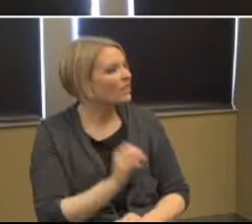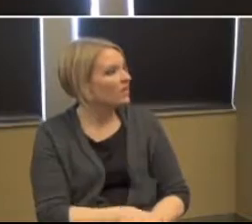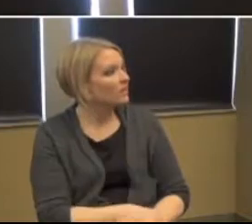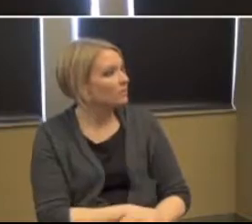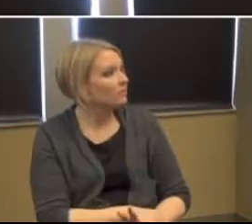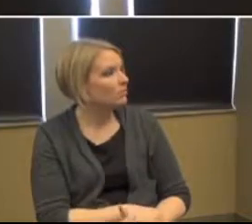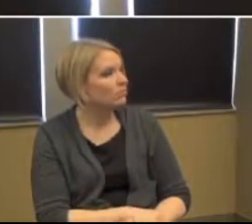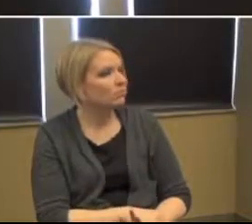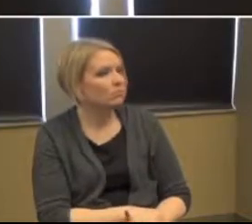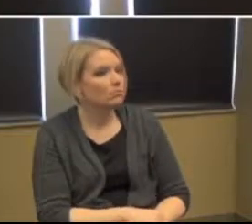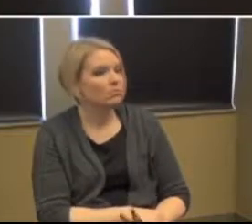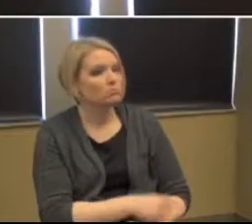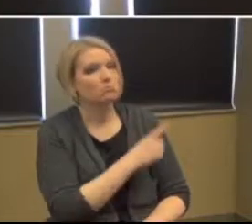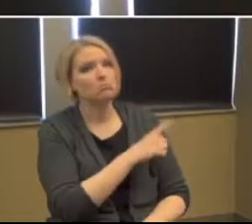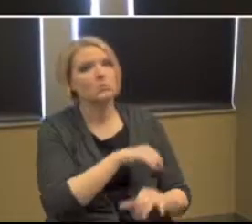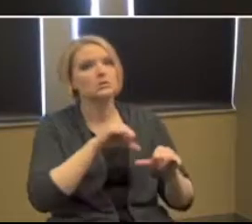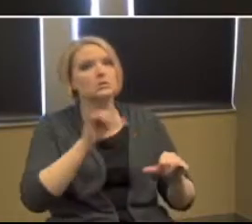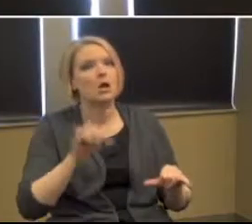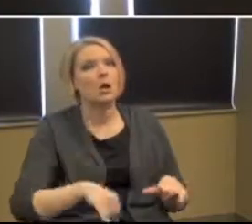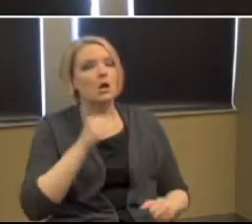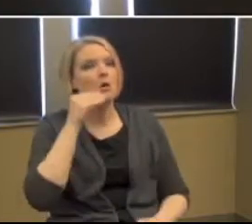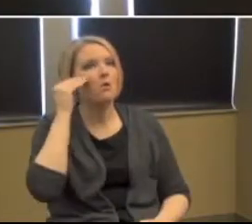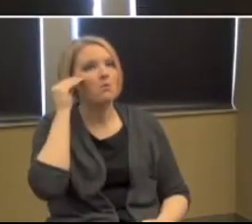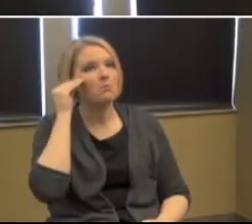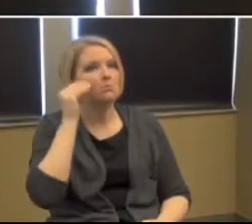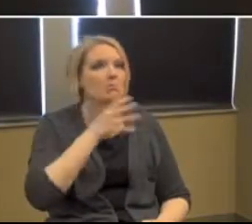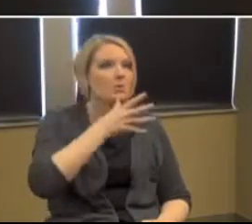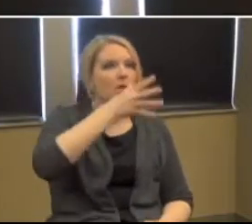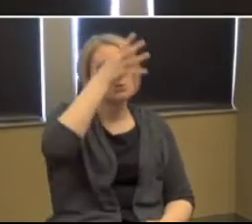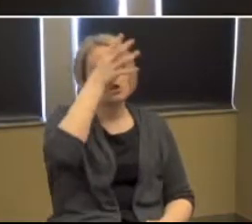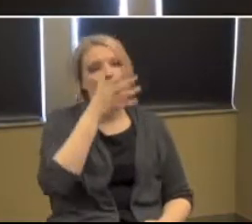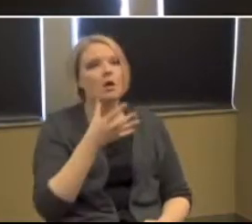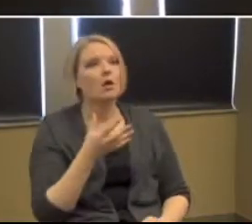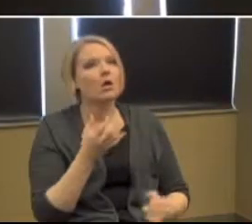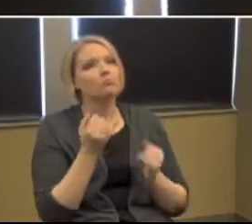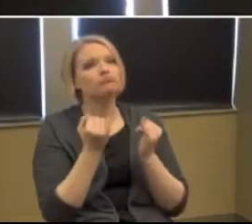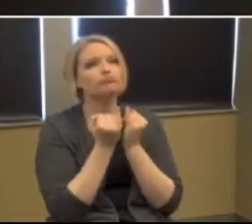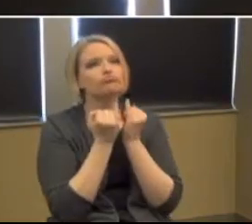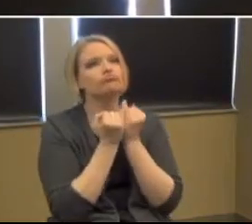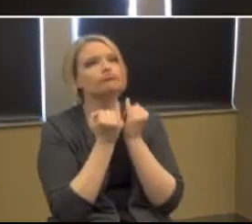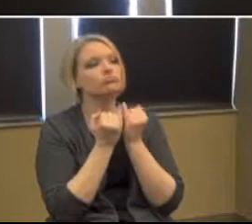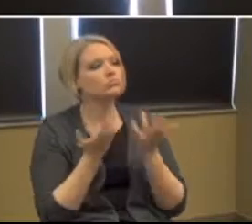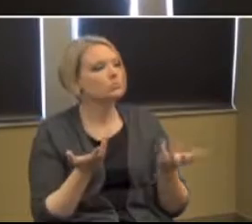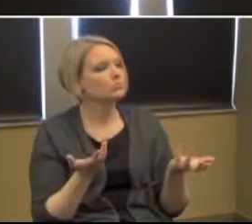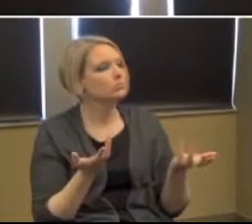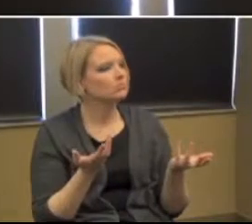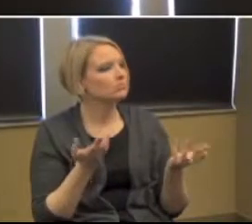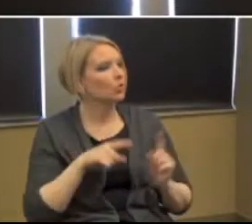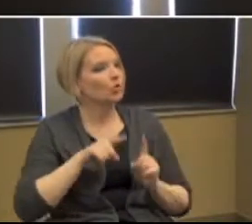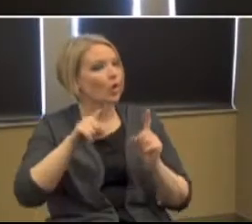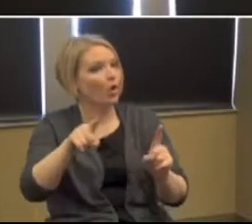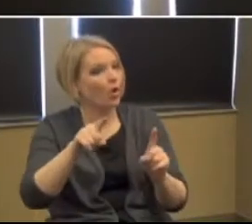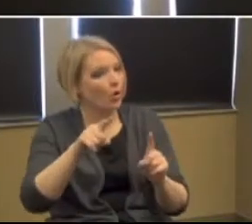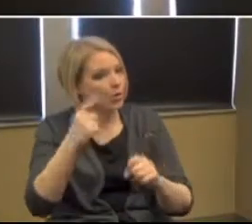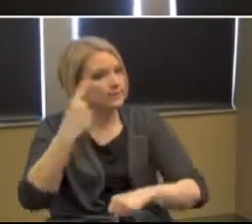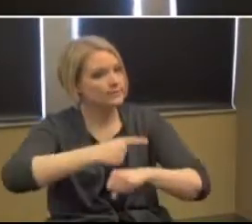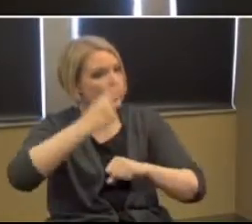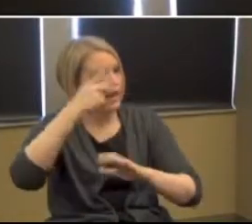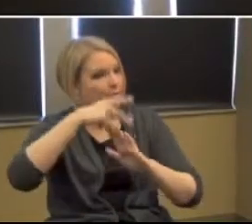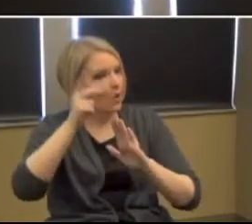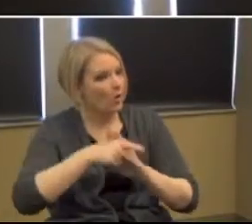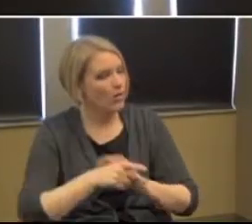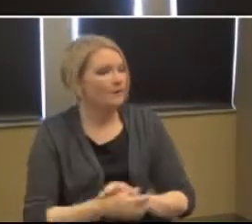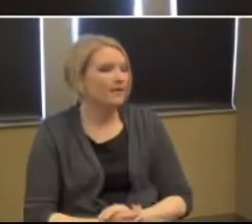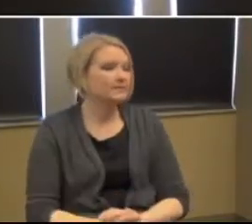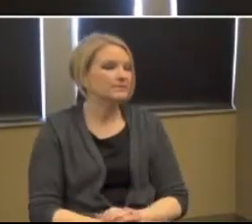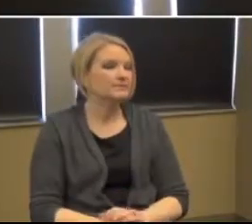Nothing. Staying home with mom and dad. Going to a day program. And so I think that's